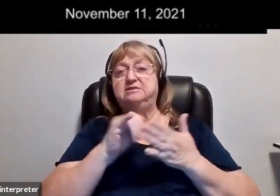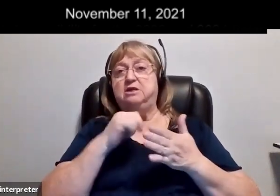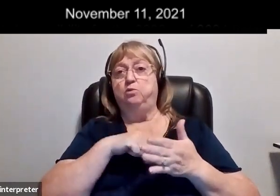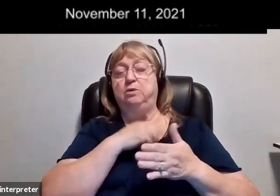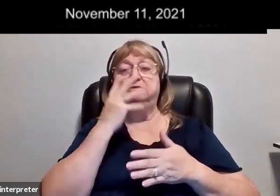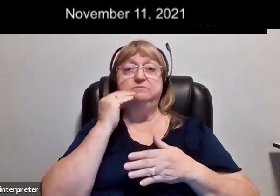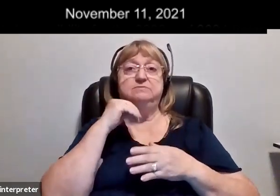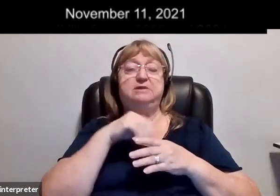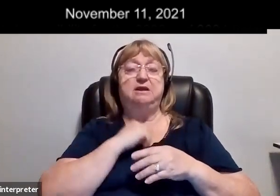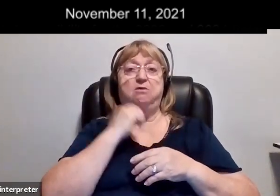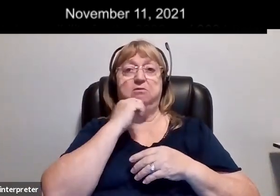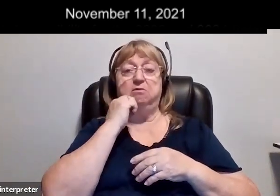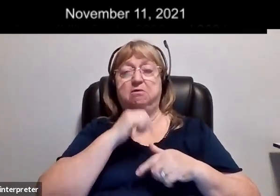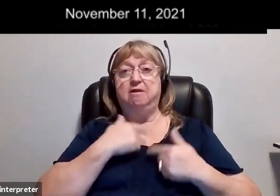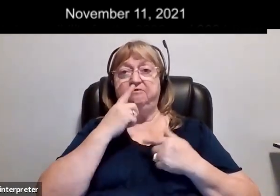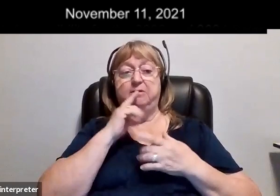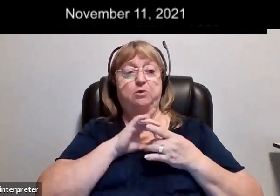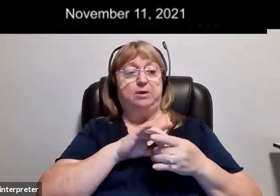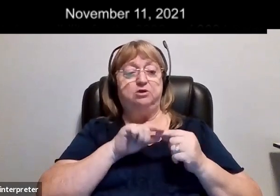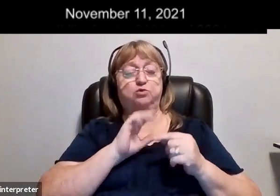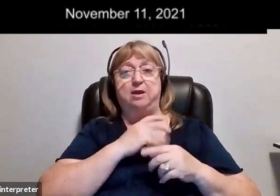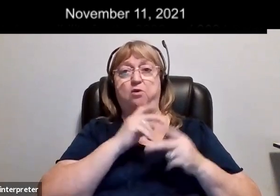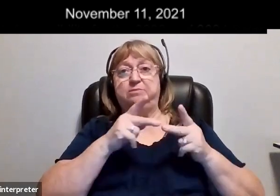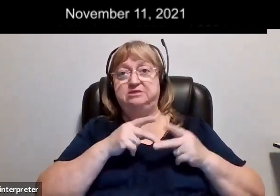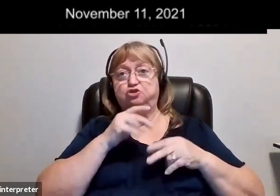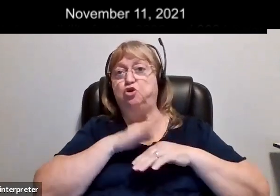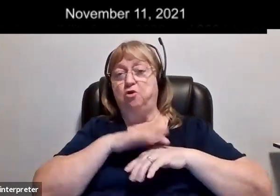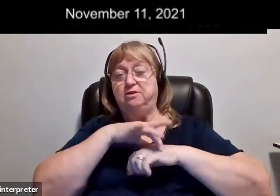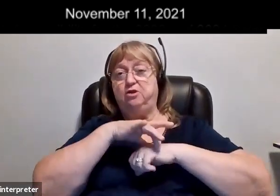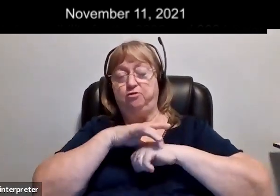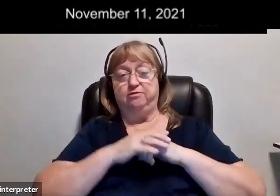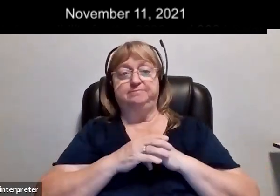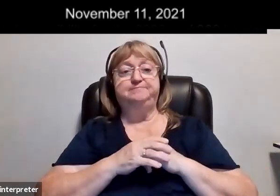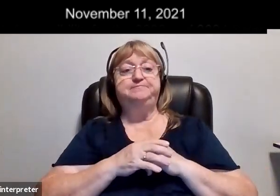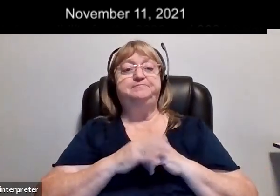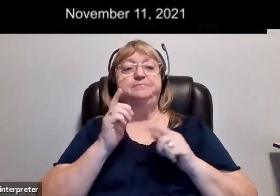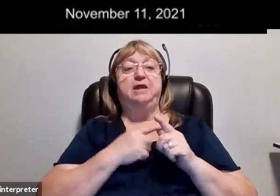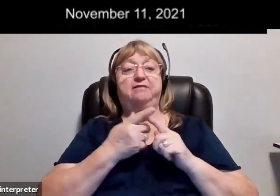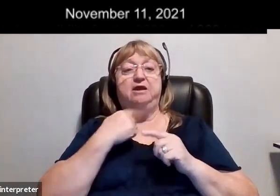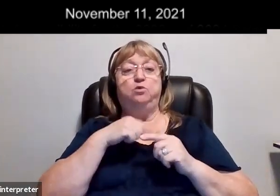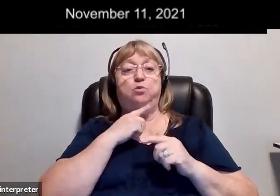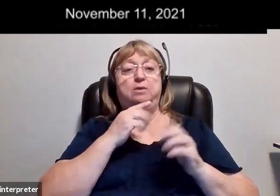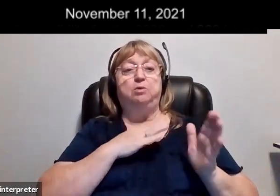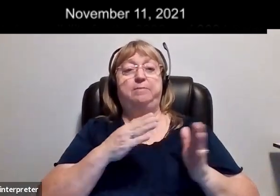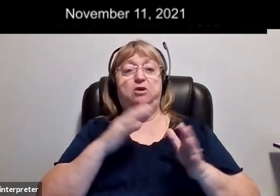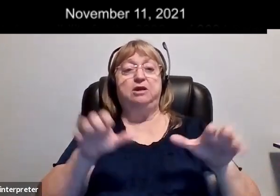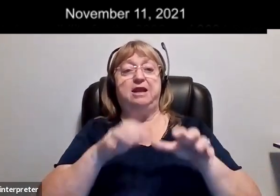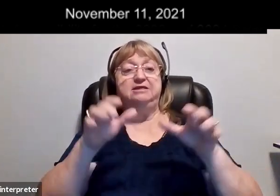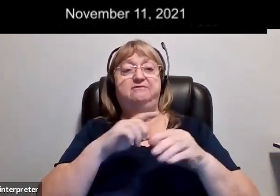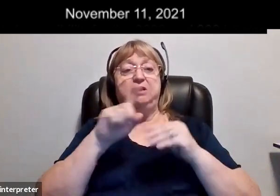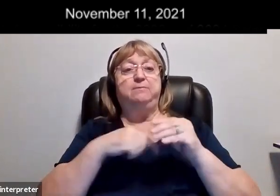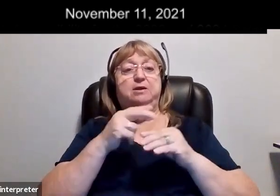life can be related to our position on the Earth. And then we prepared an activity about the use